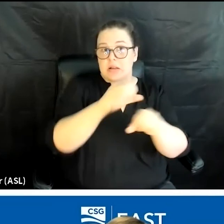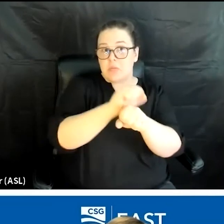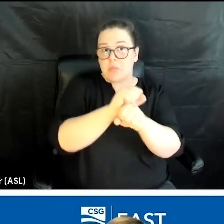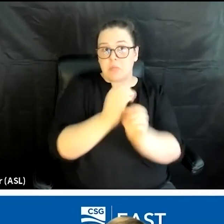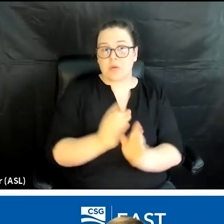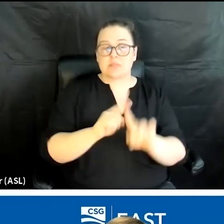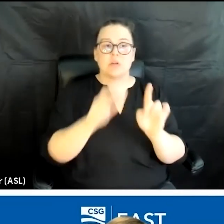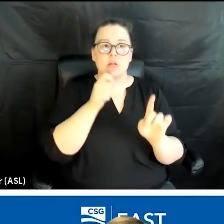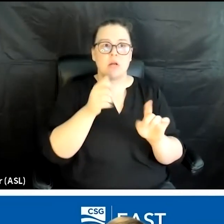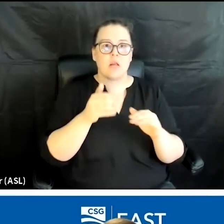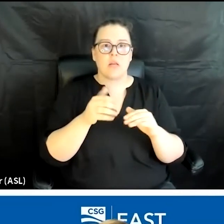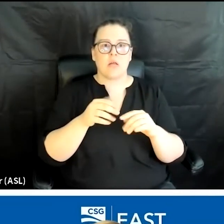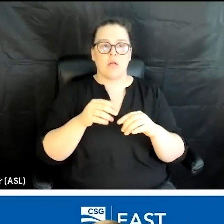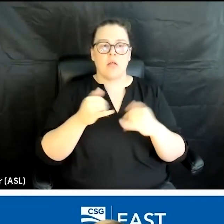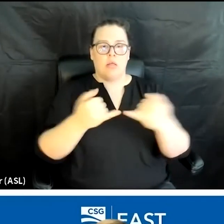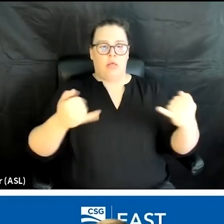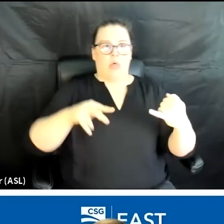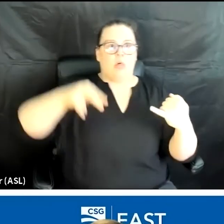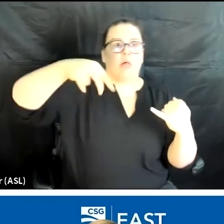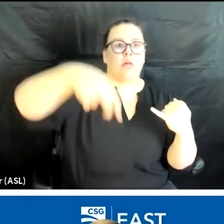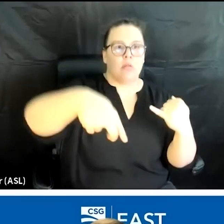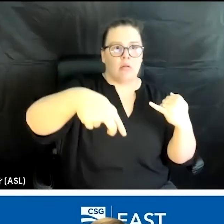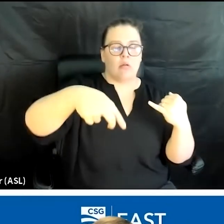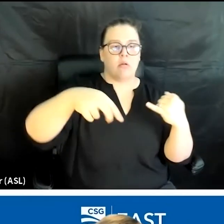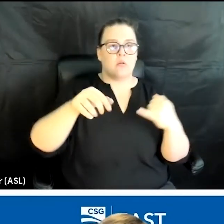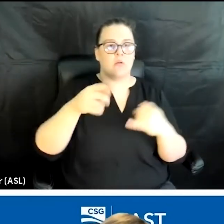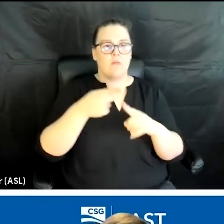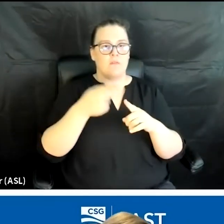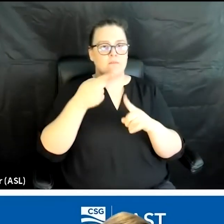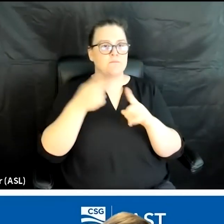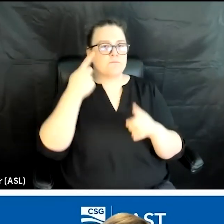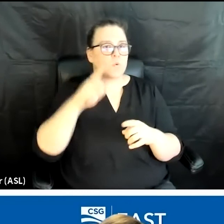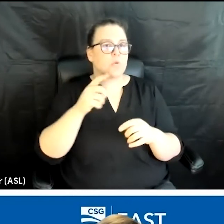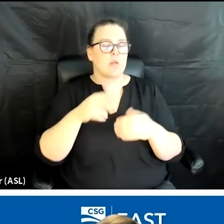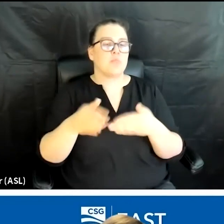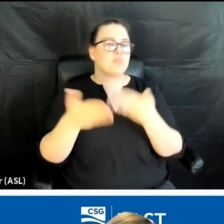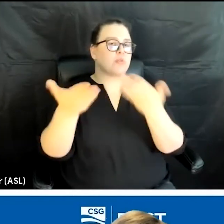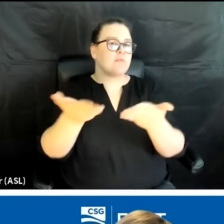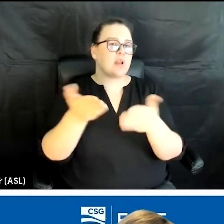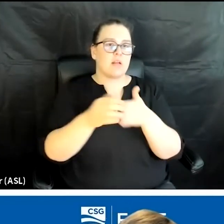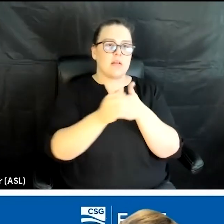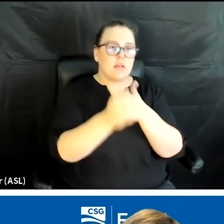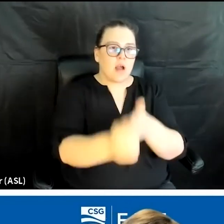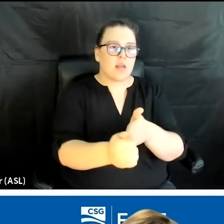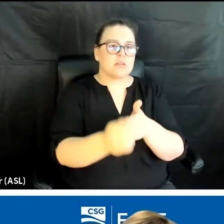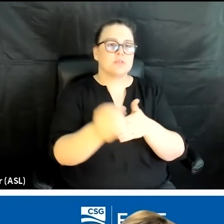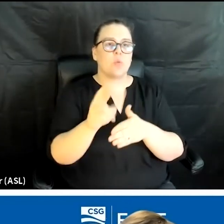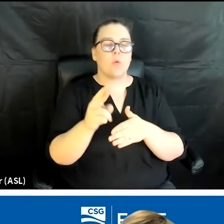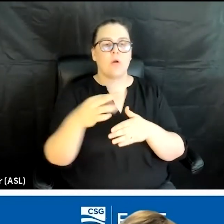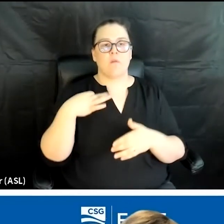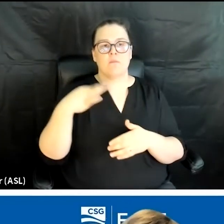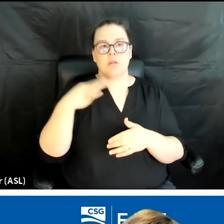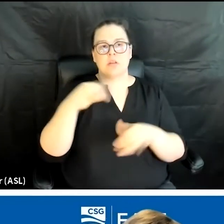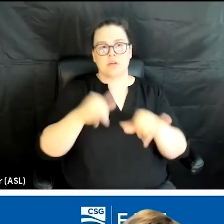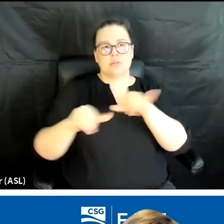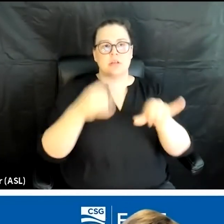overstep their bounds in terms of providing guidance or voluntary standards for